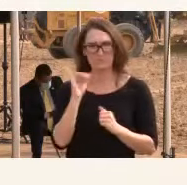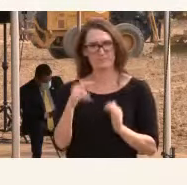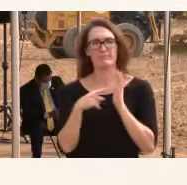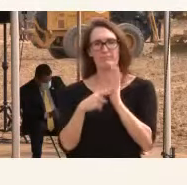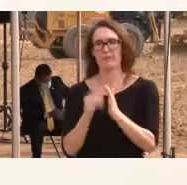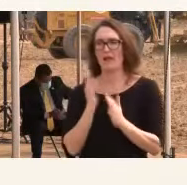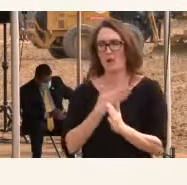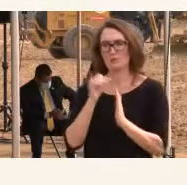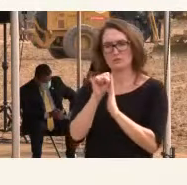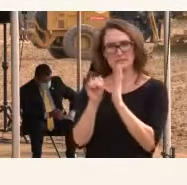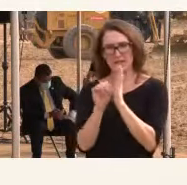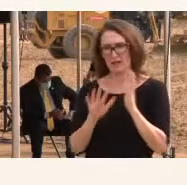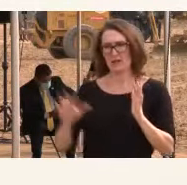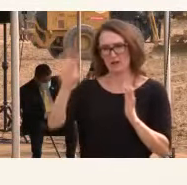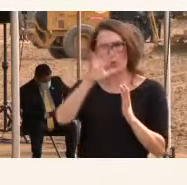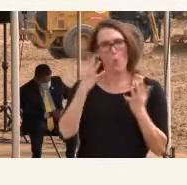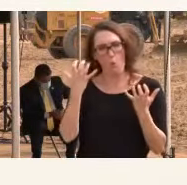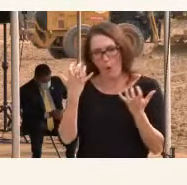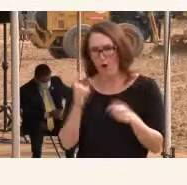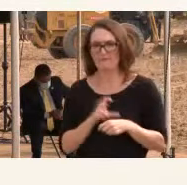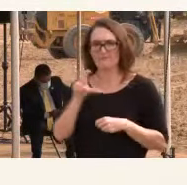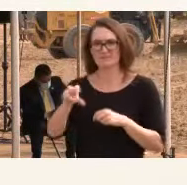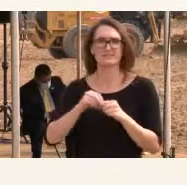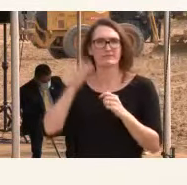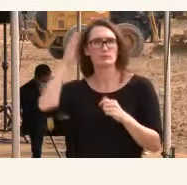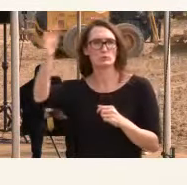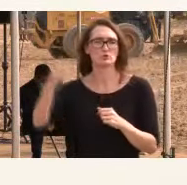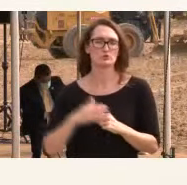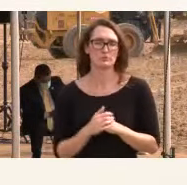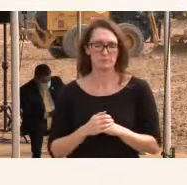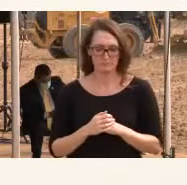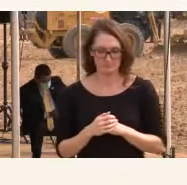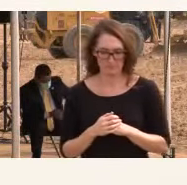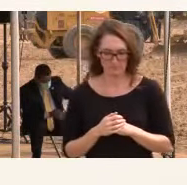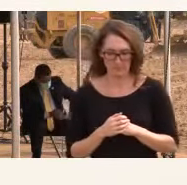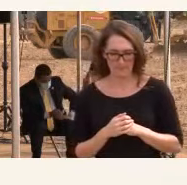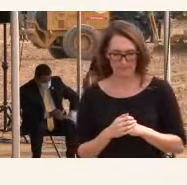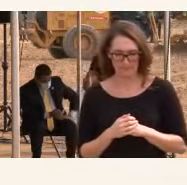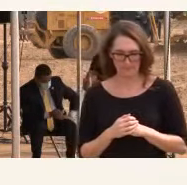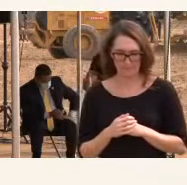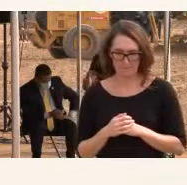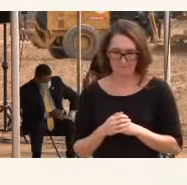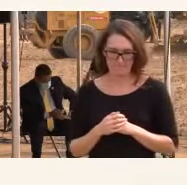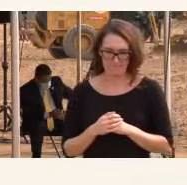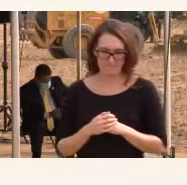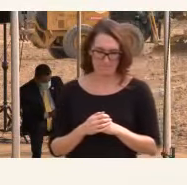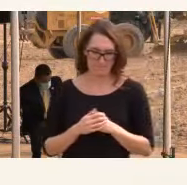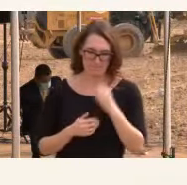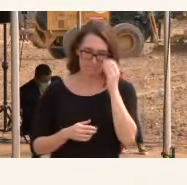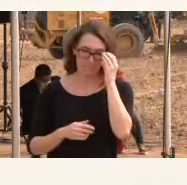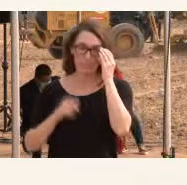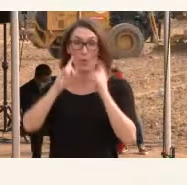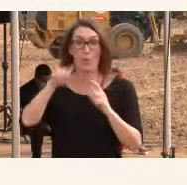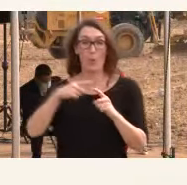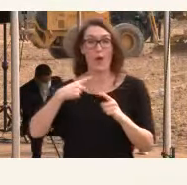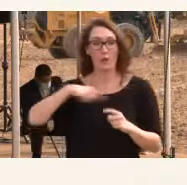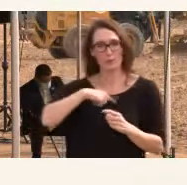vision willing to invest in our future. So when we talk about the Tale of Two